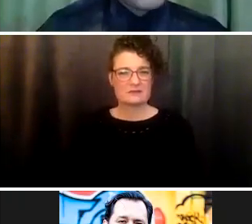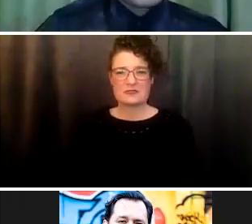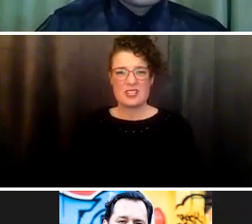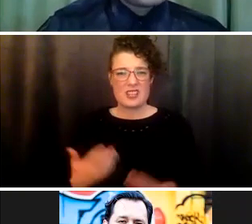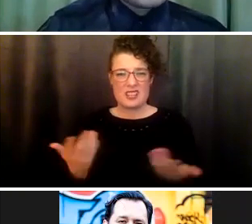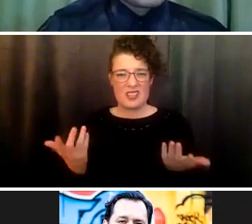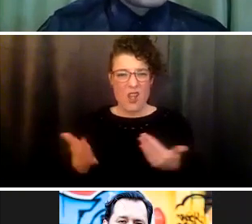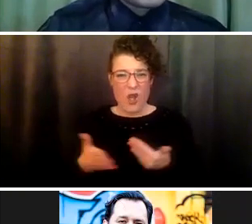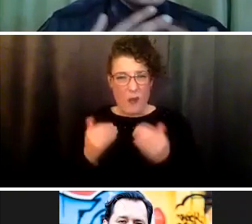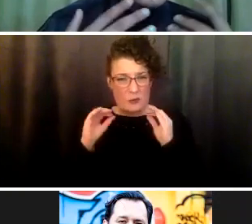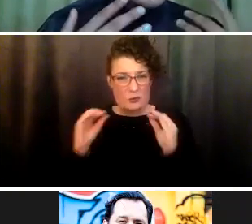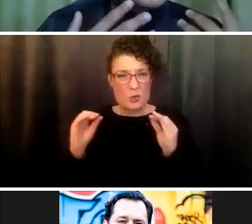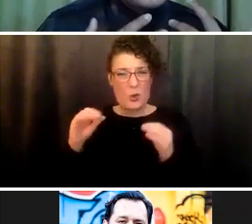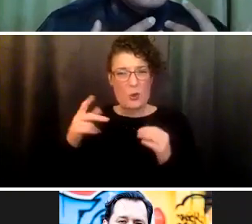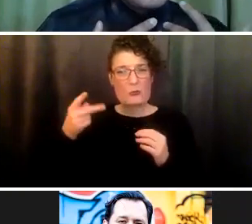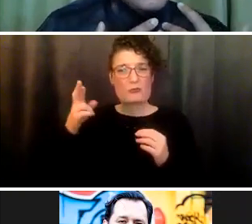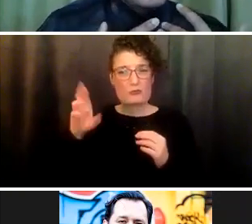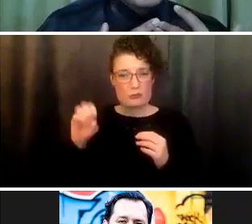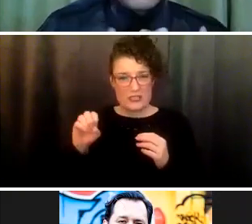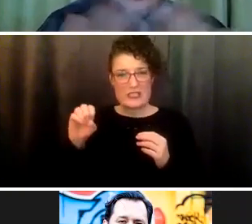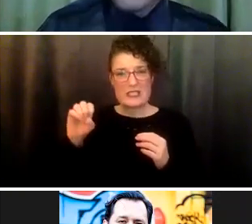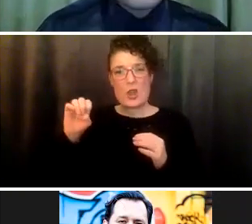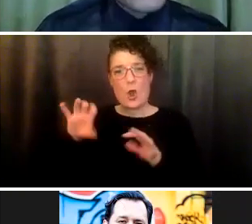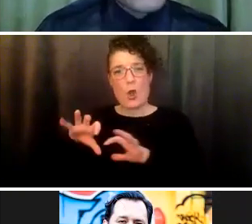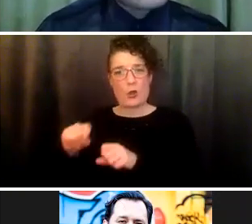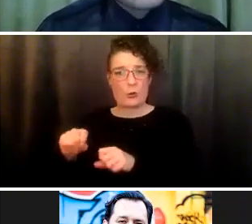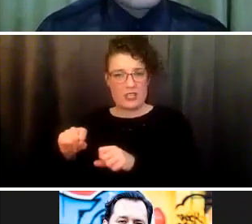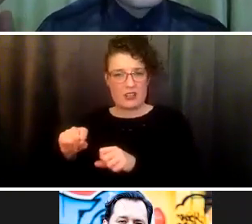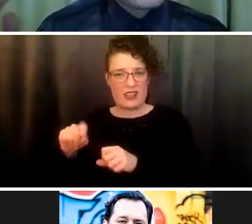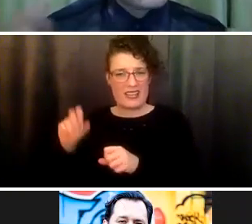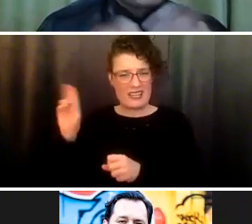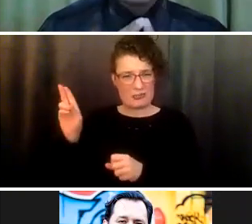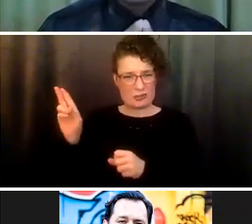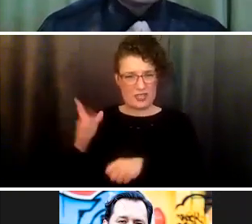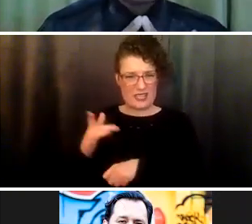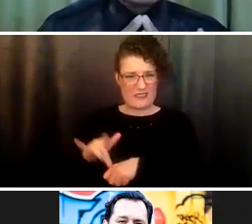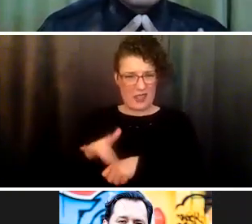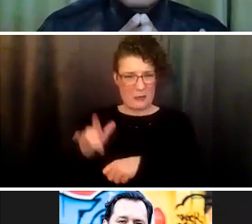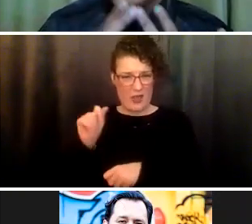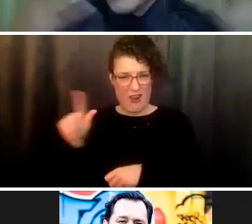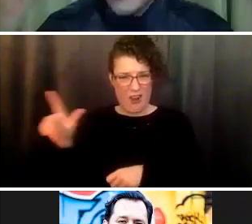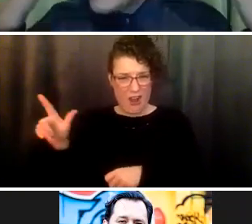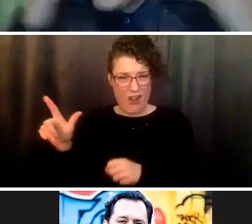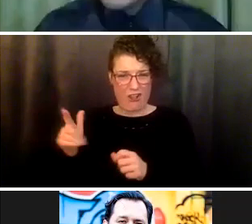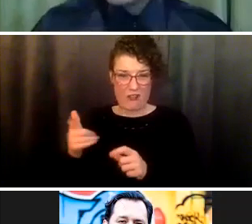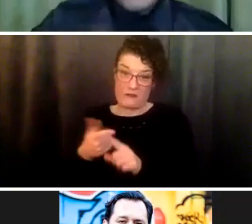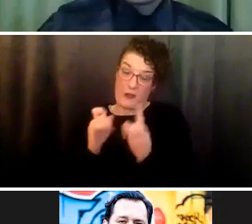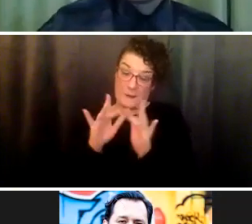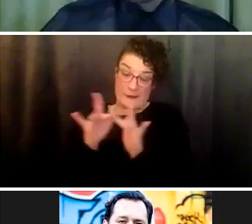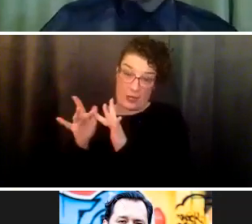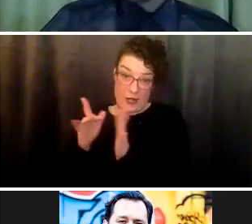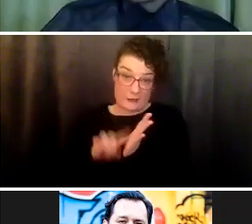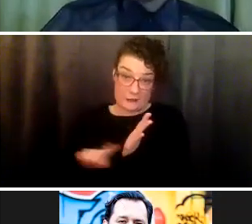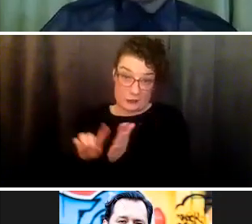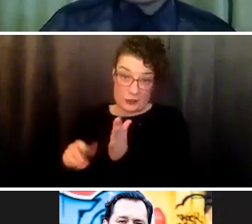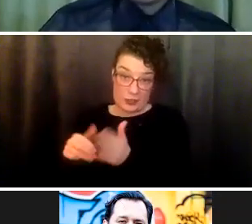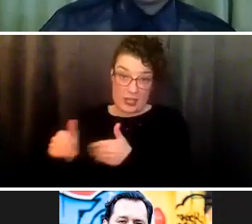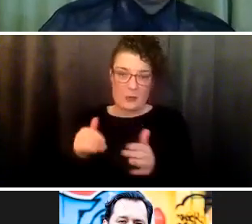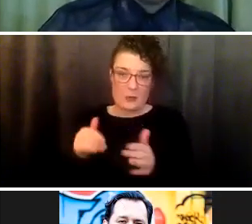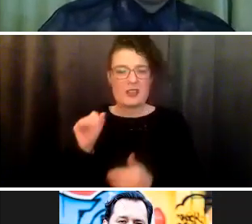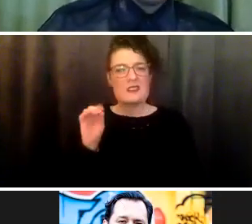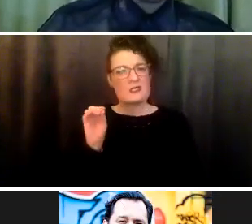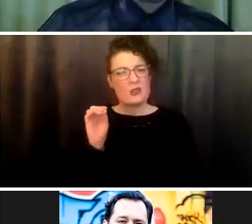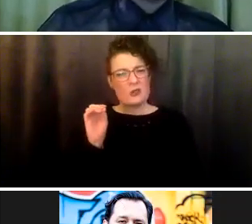any pre-colonial Liberian history at all, like from my internet searching. And so it was this kind of